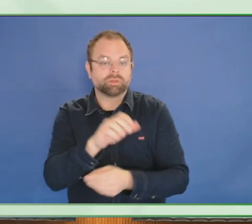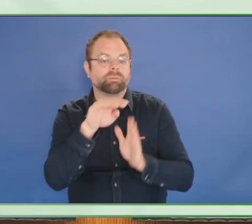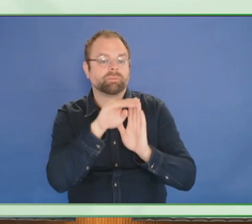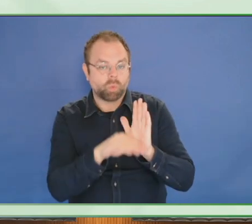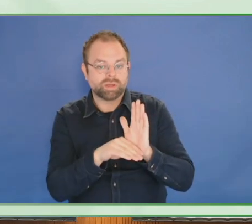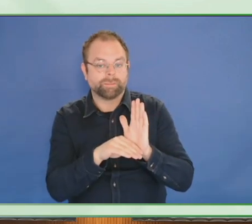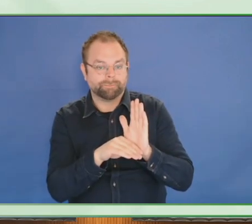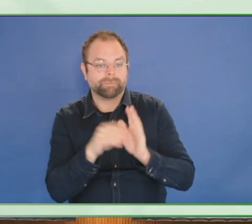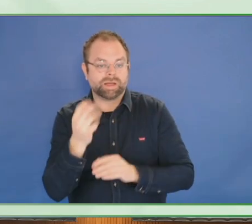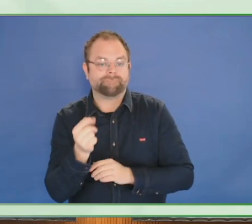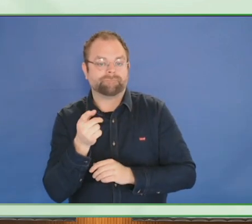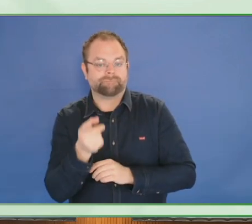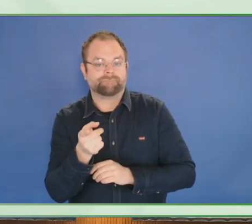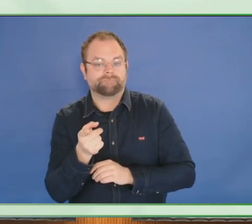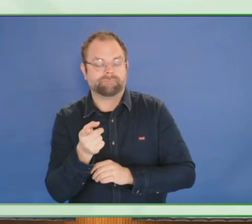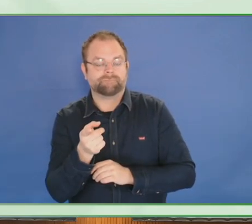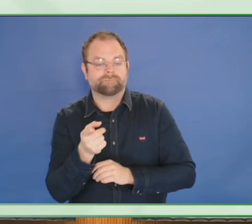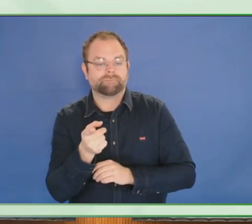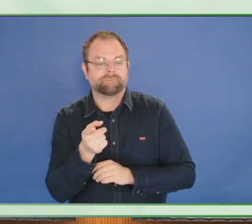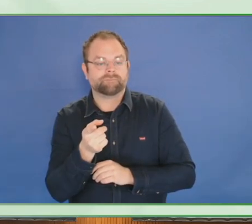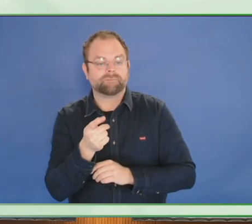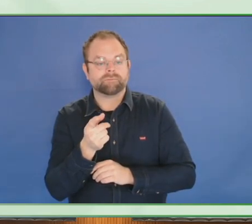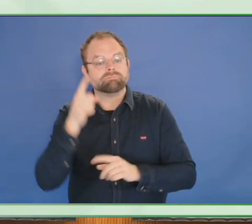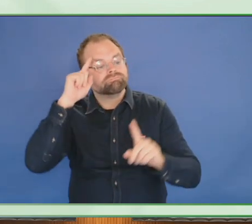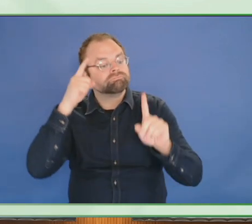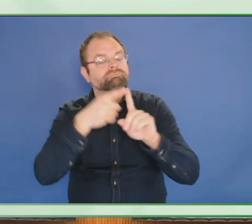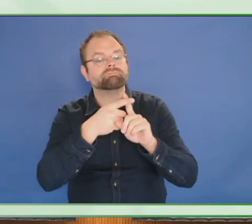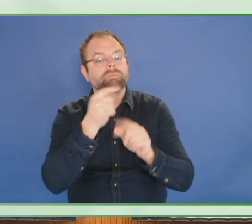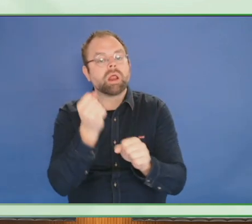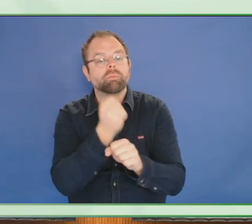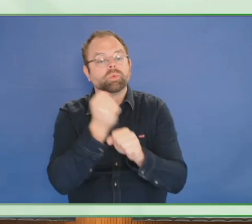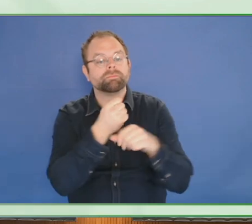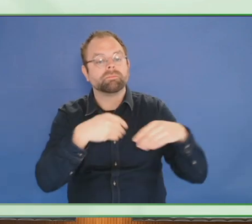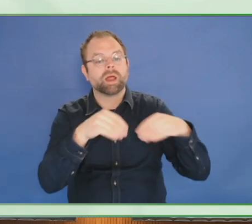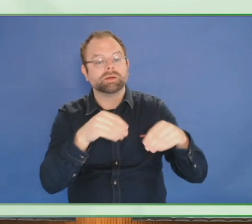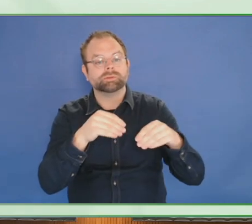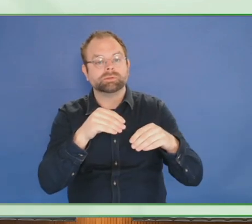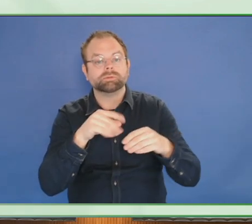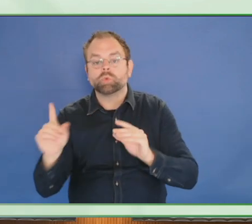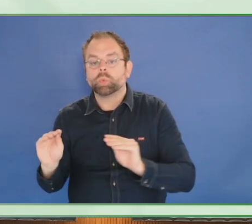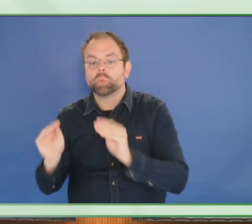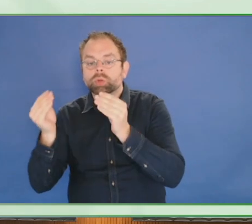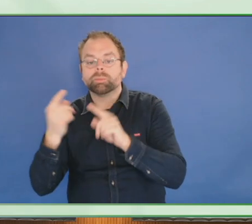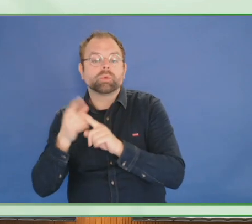Center, QHub, which I will go through and discuss throughout my presentation.